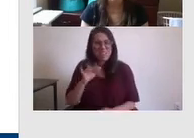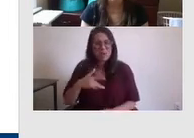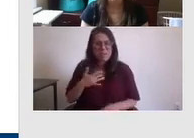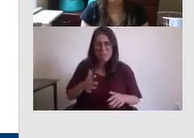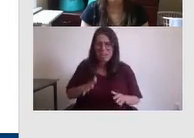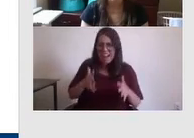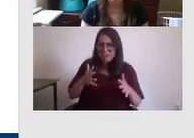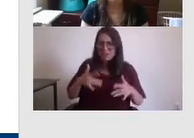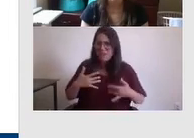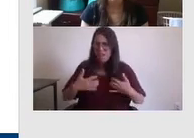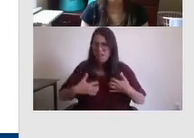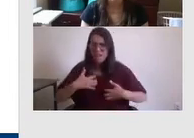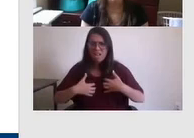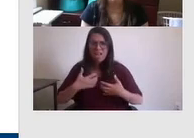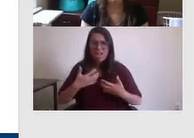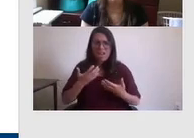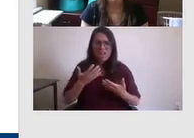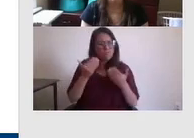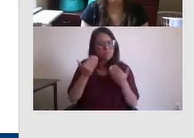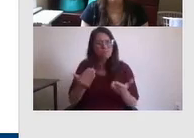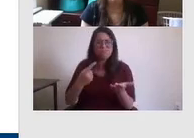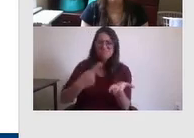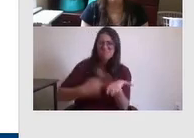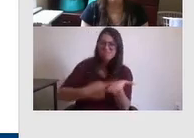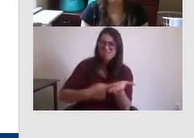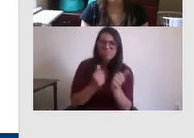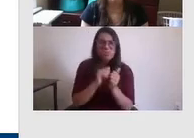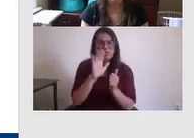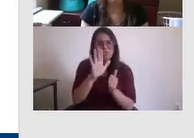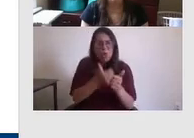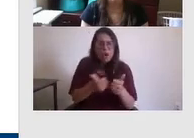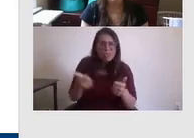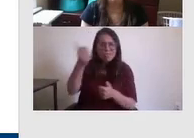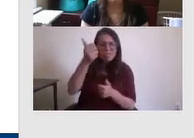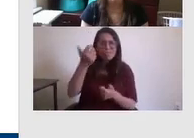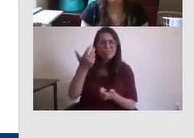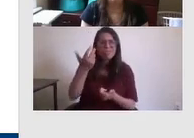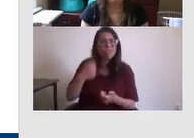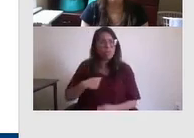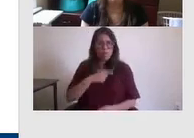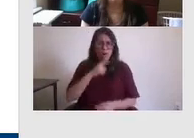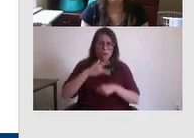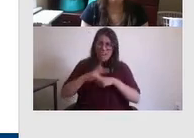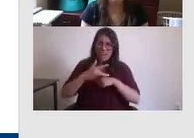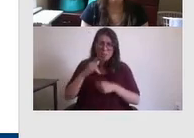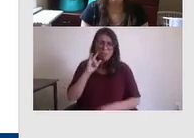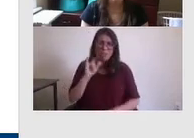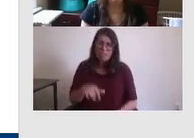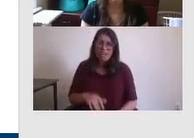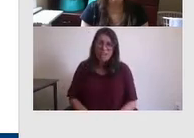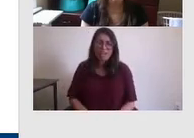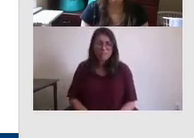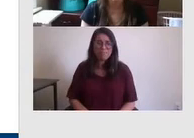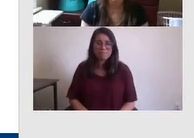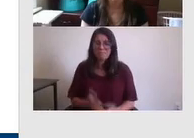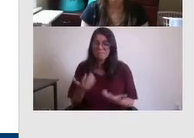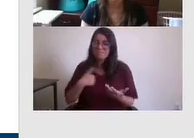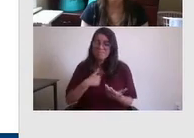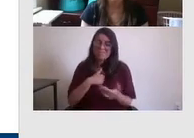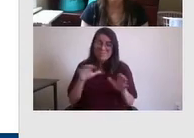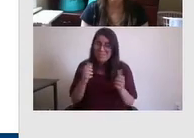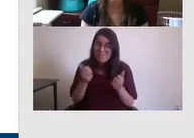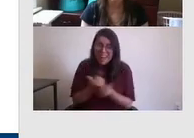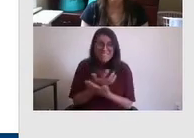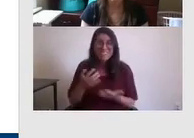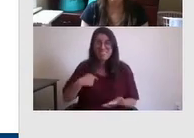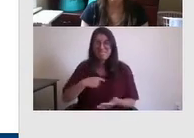anxiety, to certainly have conversations with your leaders, and we're available for that as well. We're doing everything